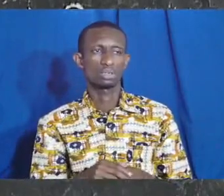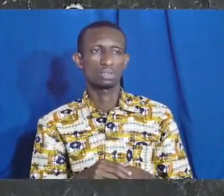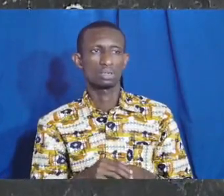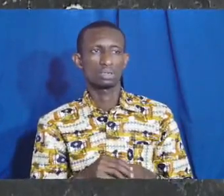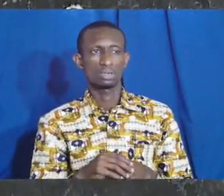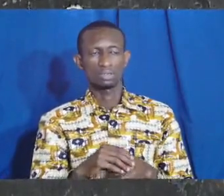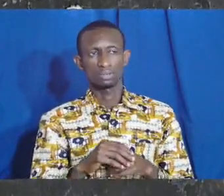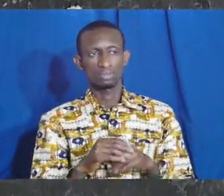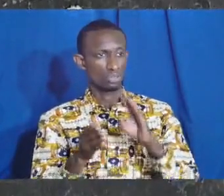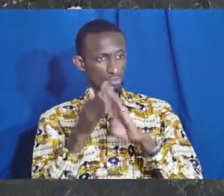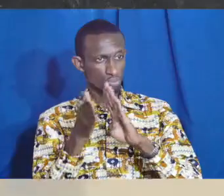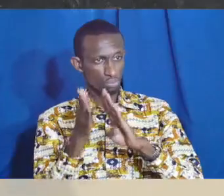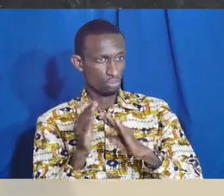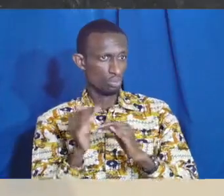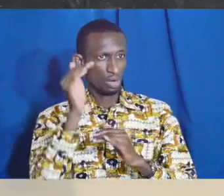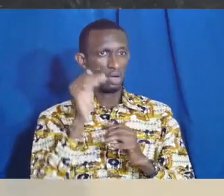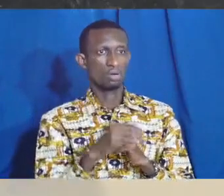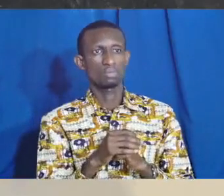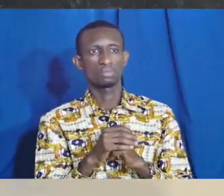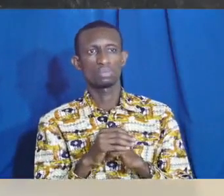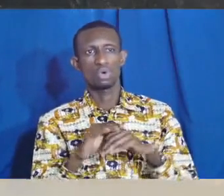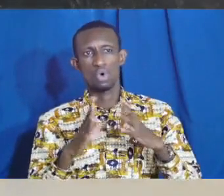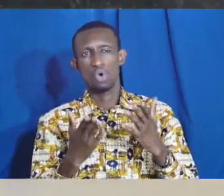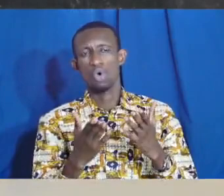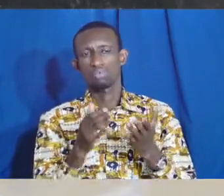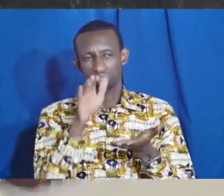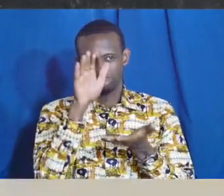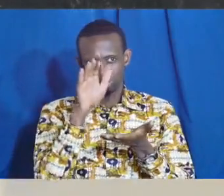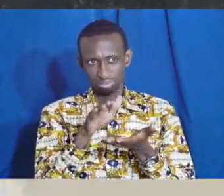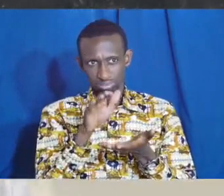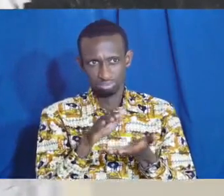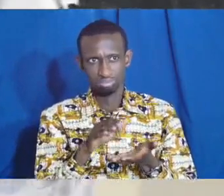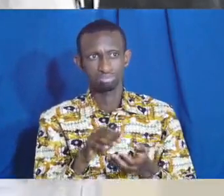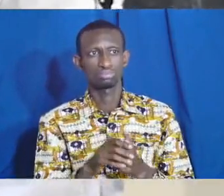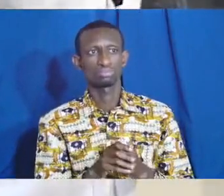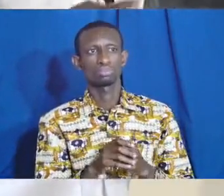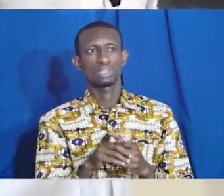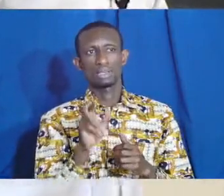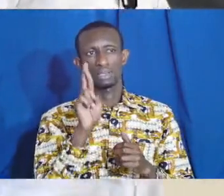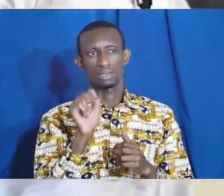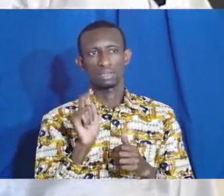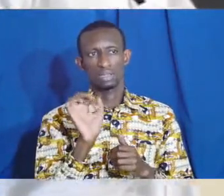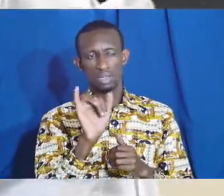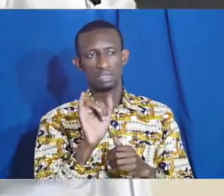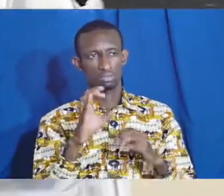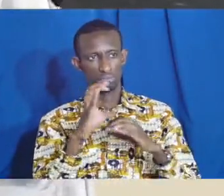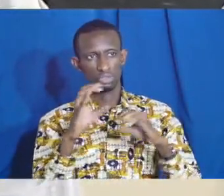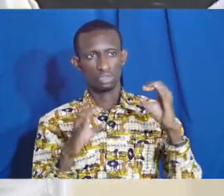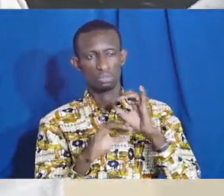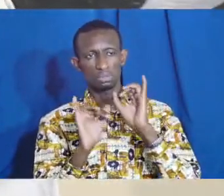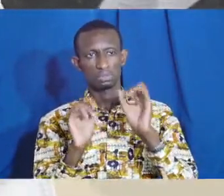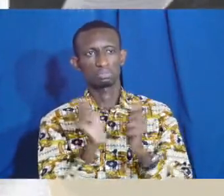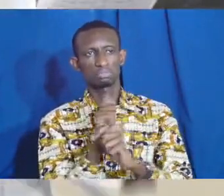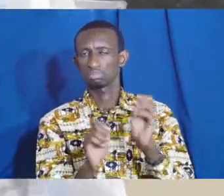but without being used up themselves, or simply they remain unchanged. So there are two types of enzymes in